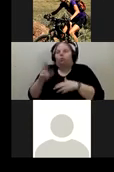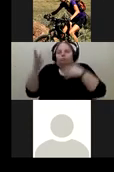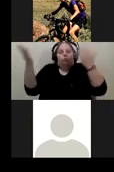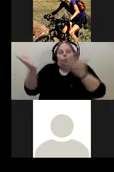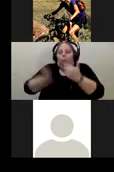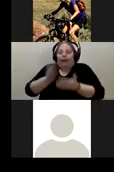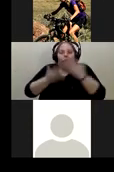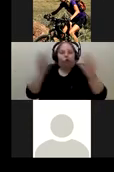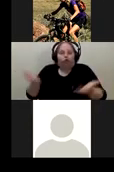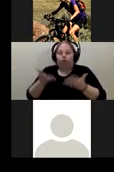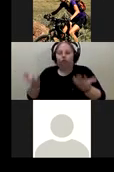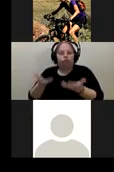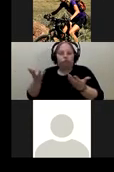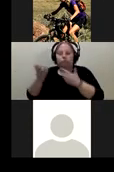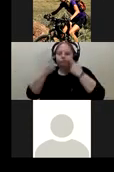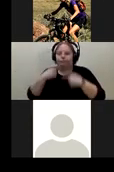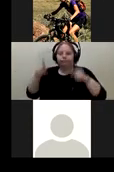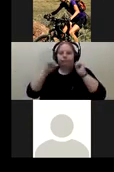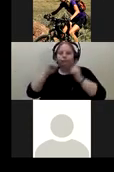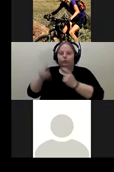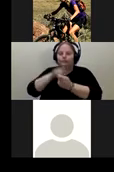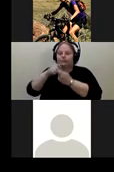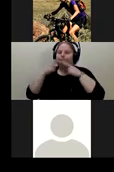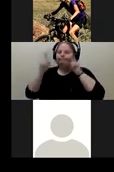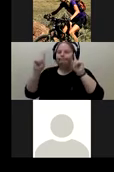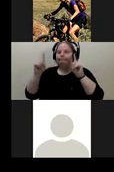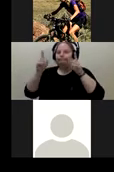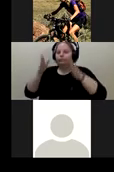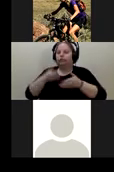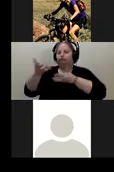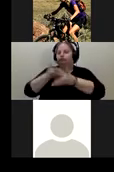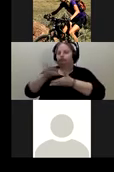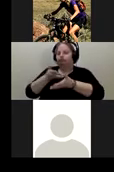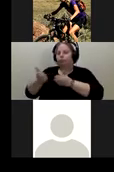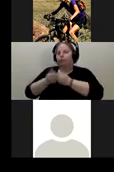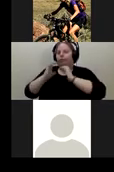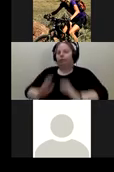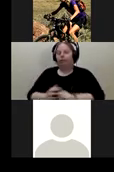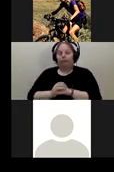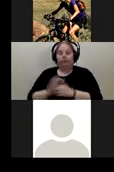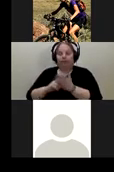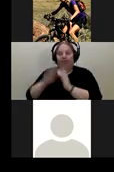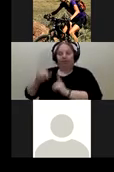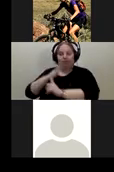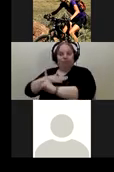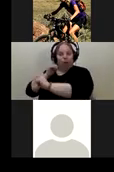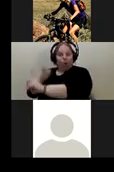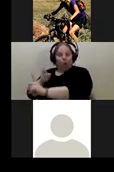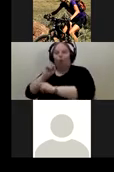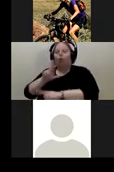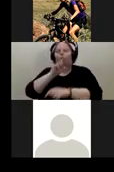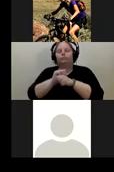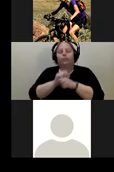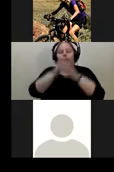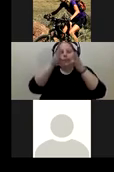whatever works for a successful interaction with the client. Am I going for that? Or is the person